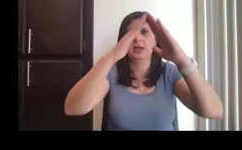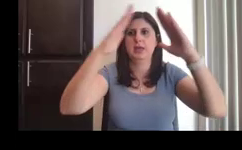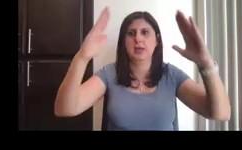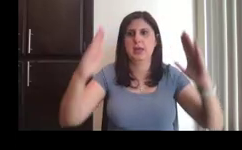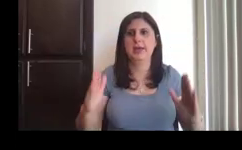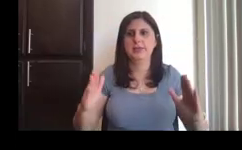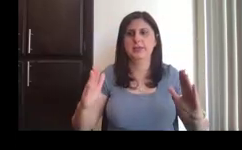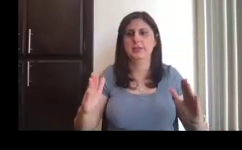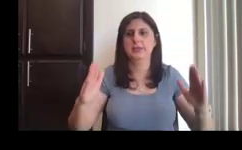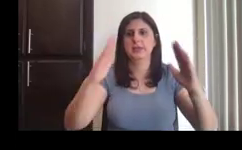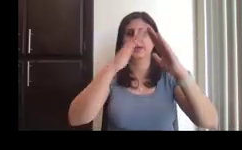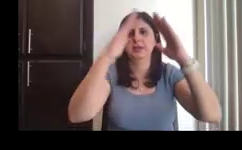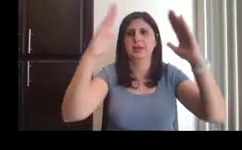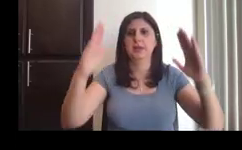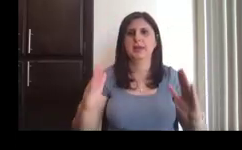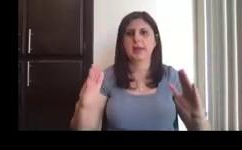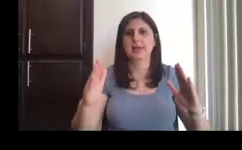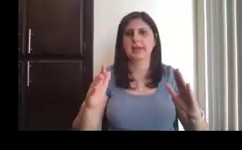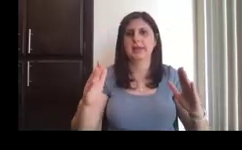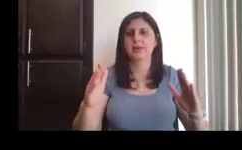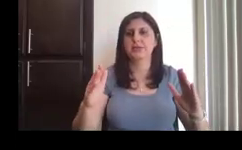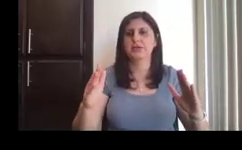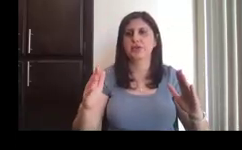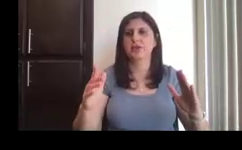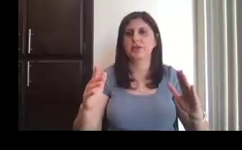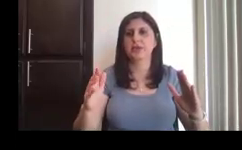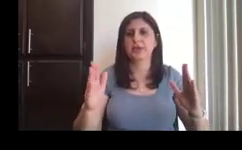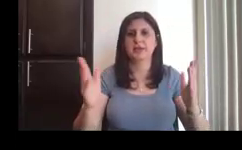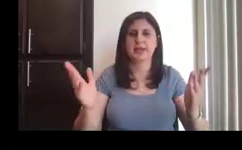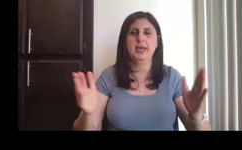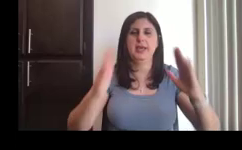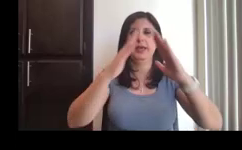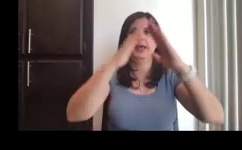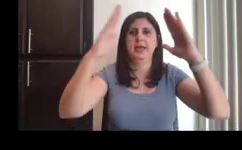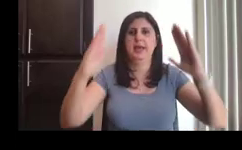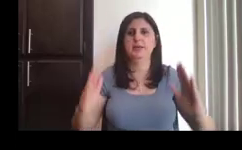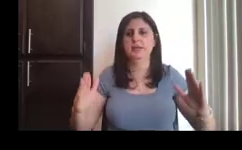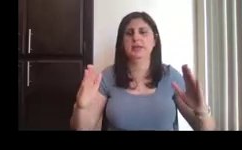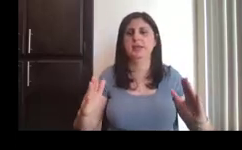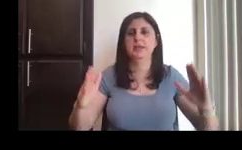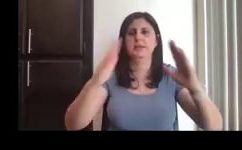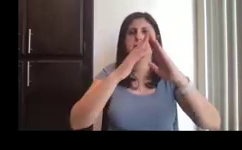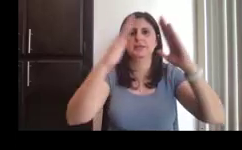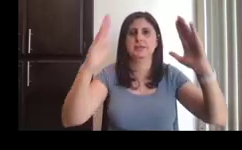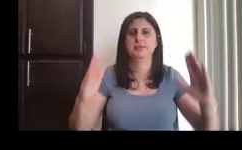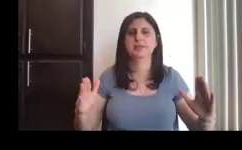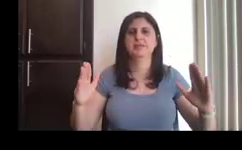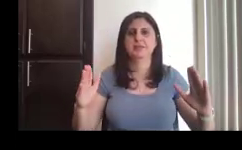House. House. Kind of like the way you used to draw it when you were a kid. House.